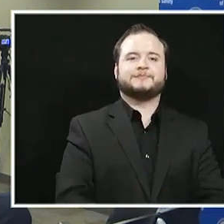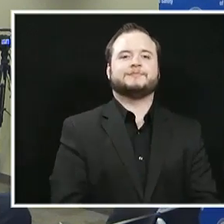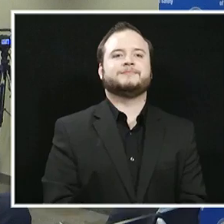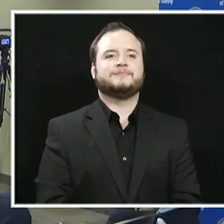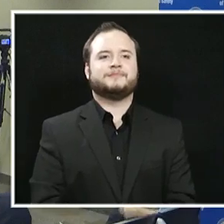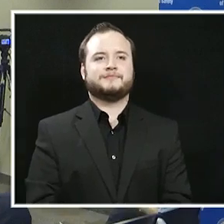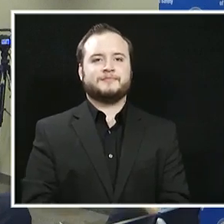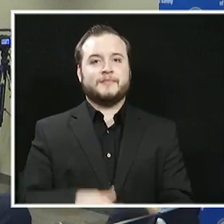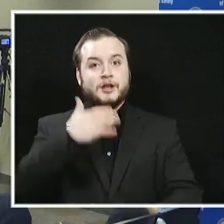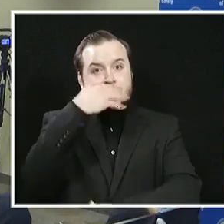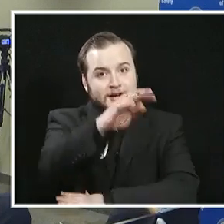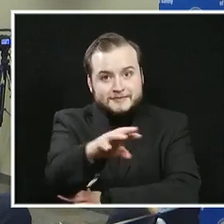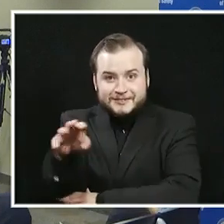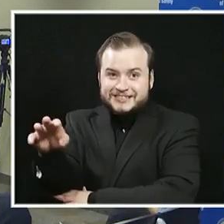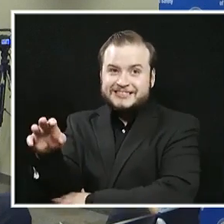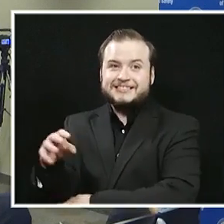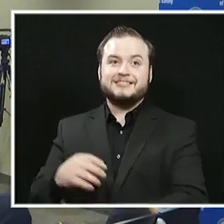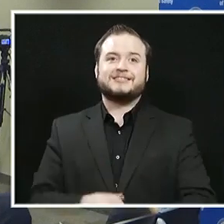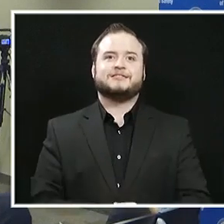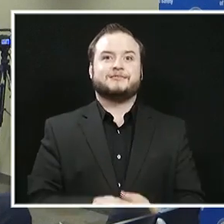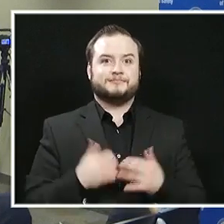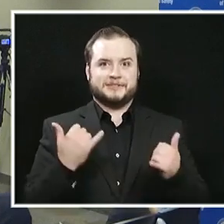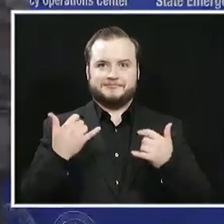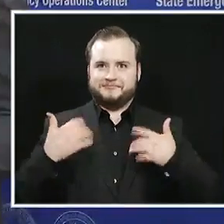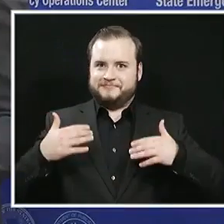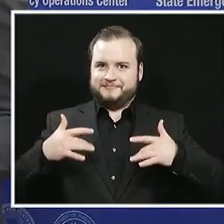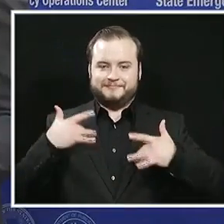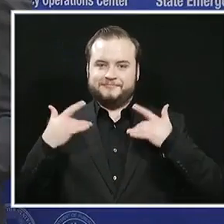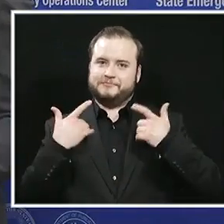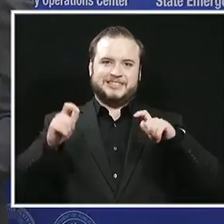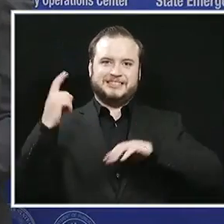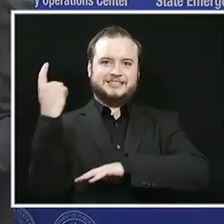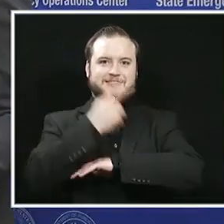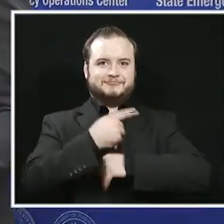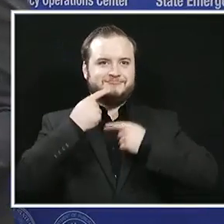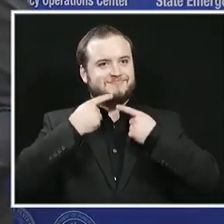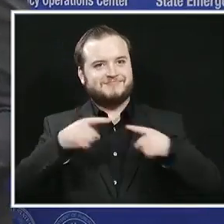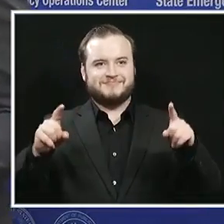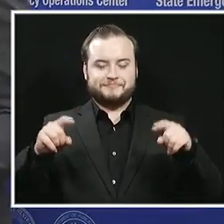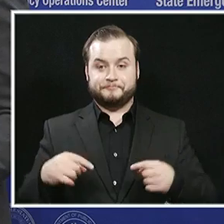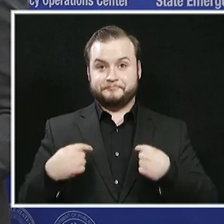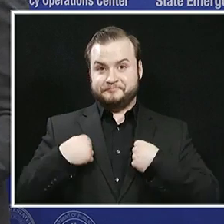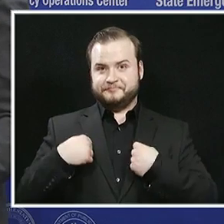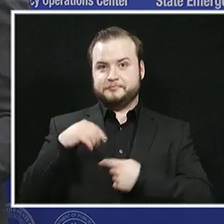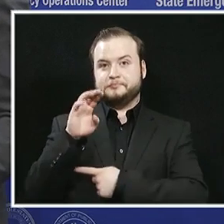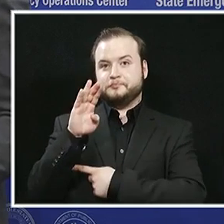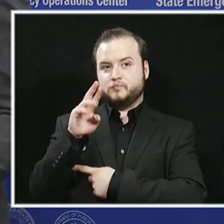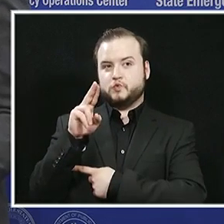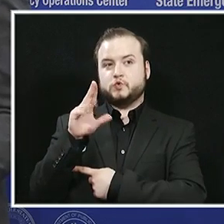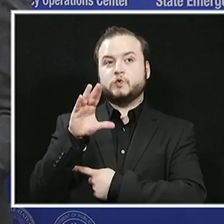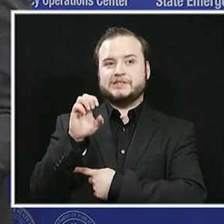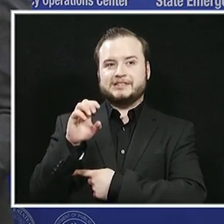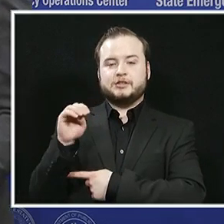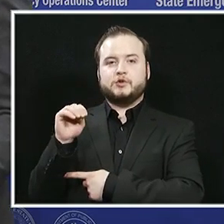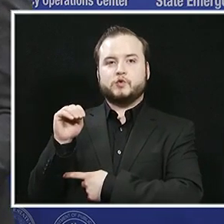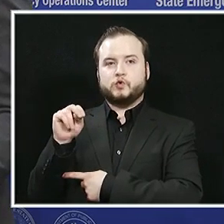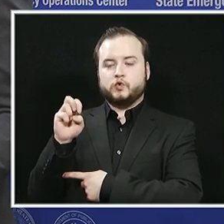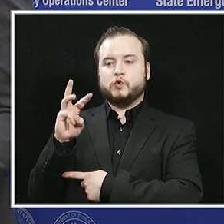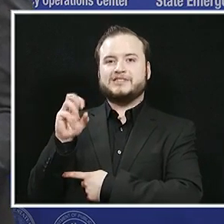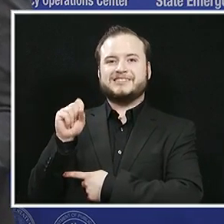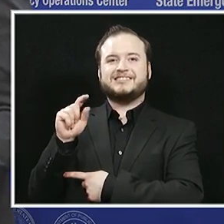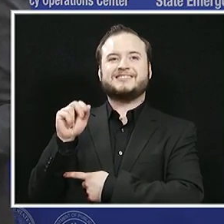much. Today is a big day from an announcements perspective. There's no doubt about it. My name is Bruce Newstead. I'm, as was said, the president of the Minnesota Retailers